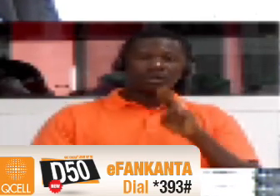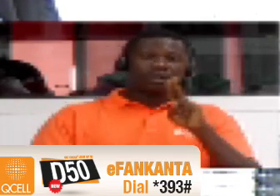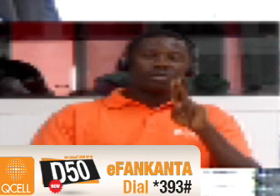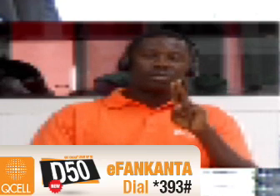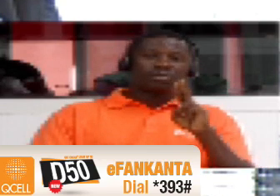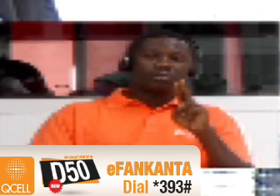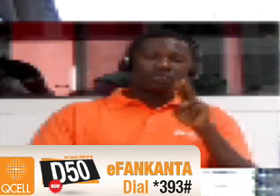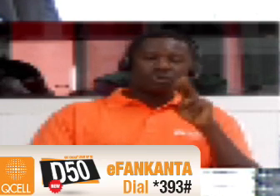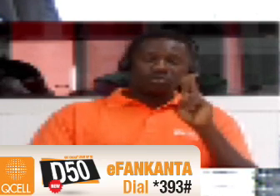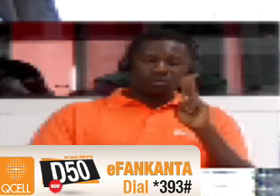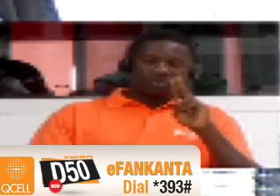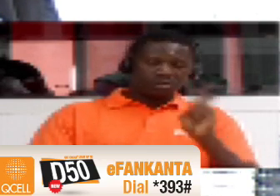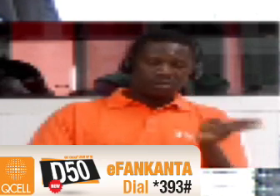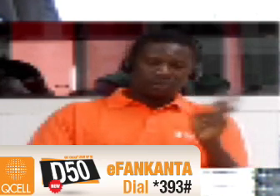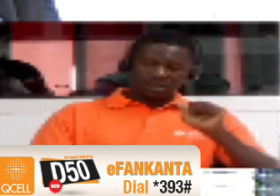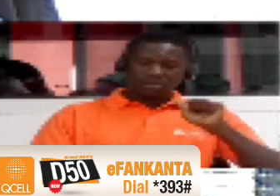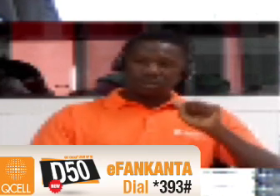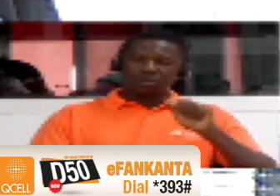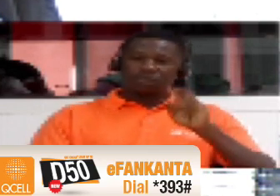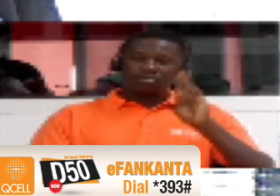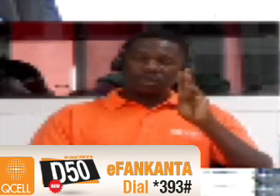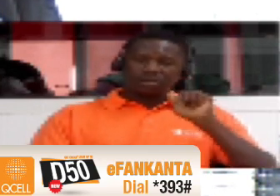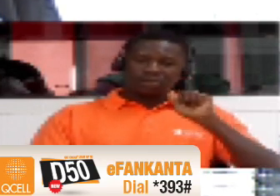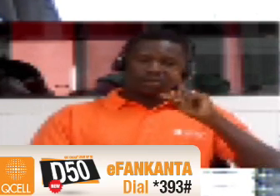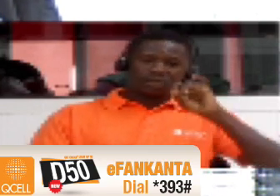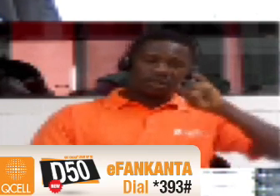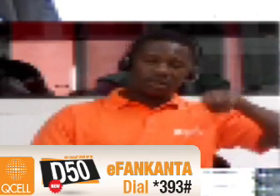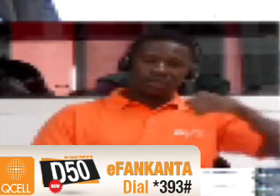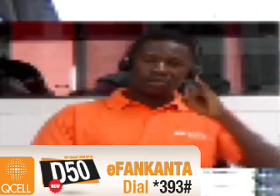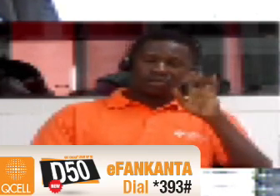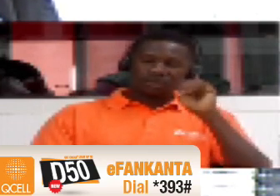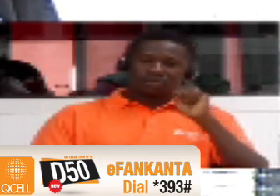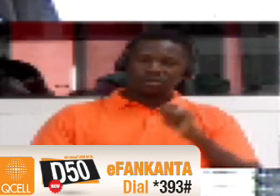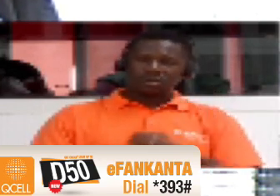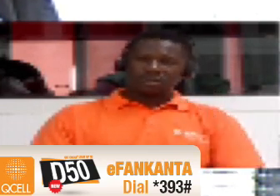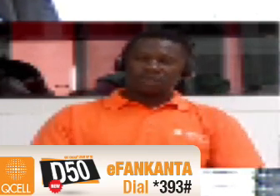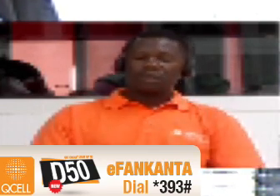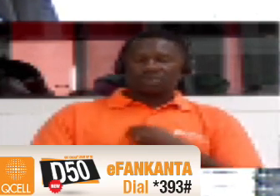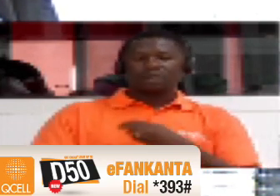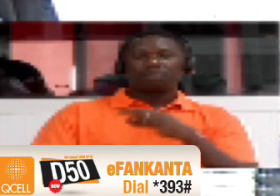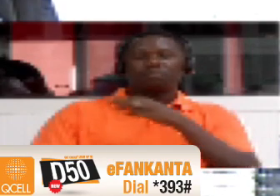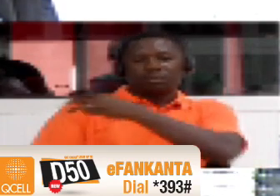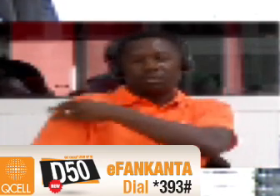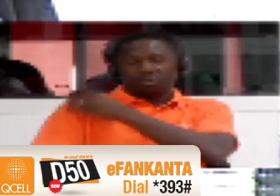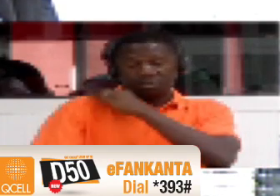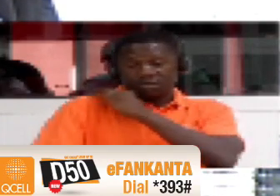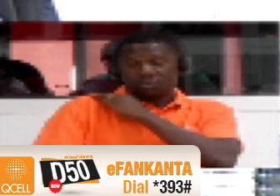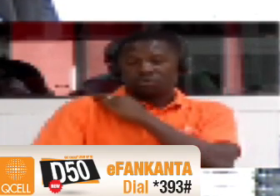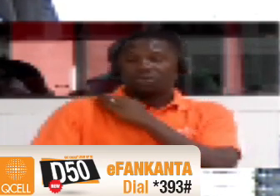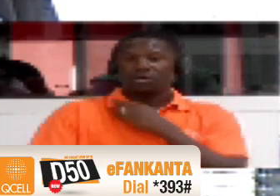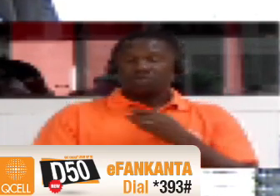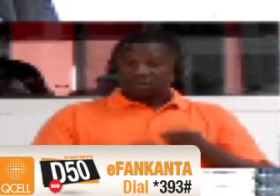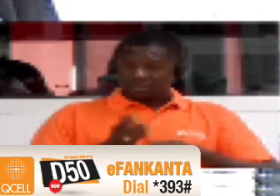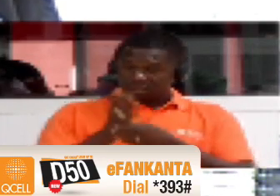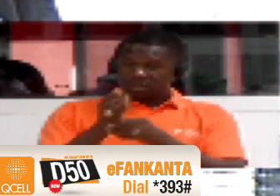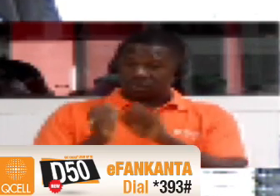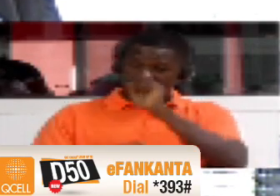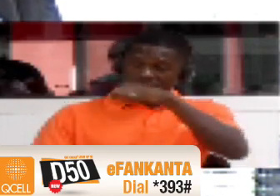ila ranks. Noah Badjie be rank jumal hutu mo. And was he leading your group? Ako fo atelefana mwa la kafo nyatong koti